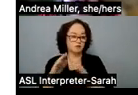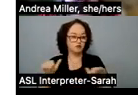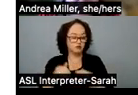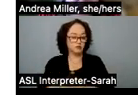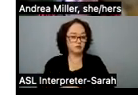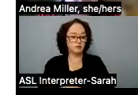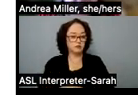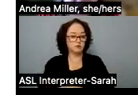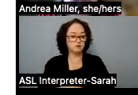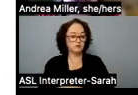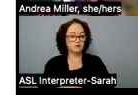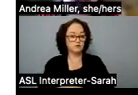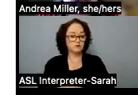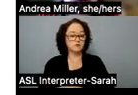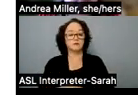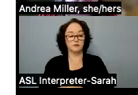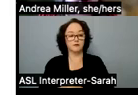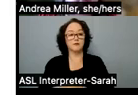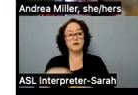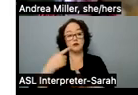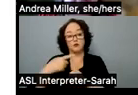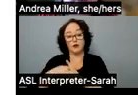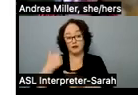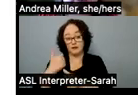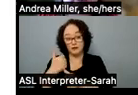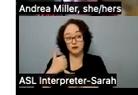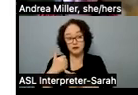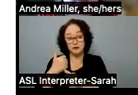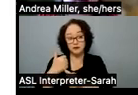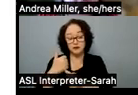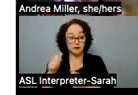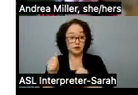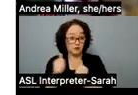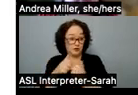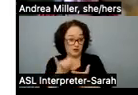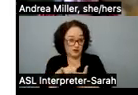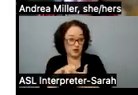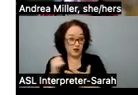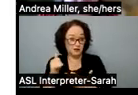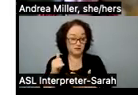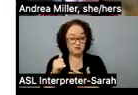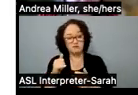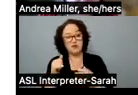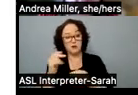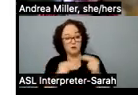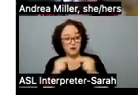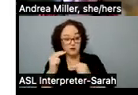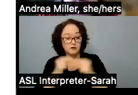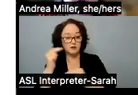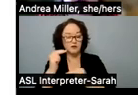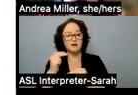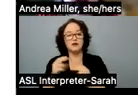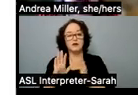Louisville. The rental assistance that goes along with this development is provided with a partnership through the Louisville Metro